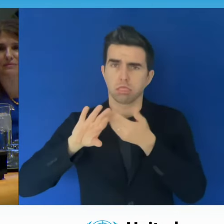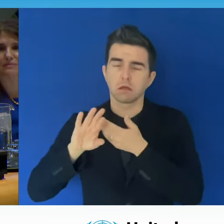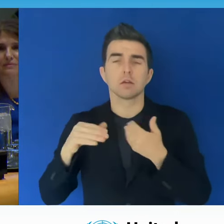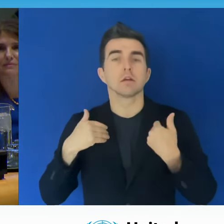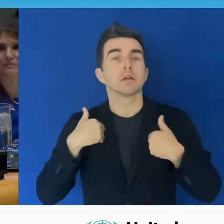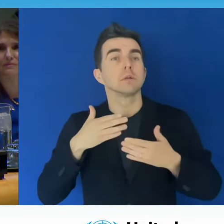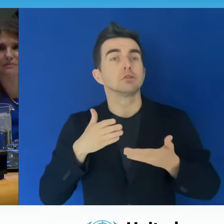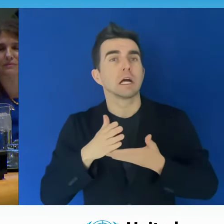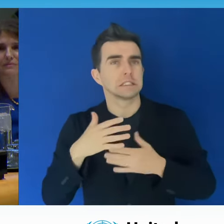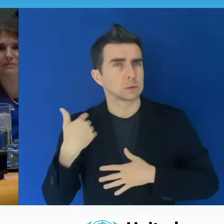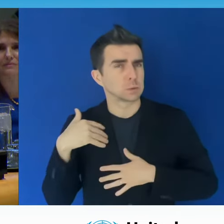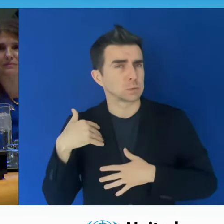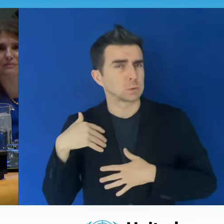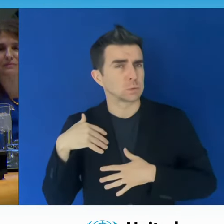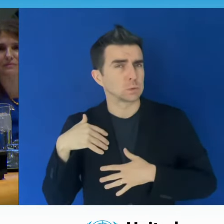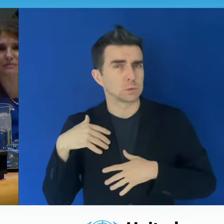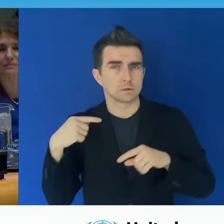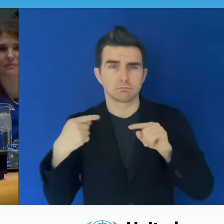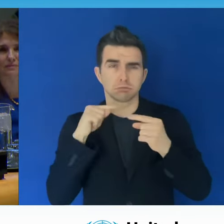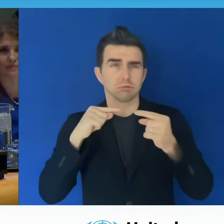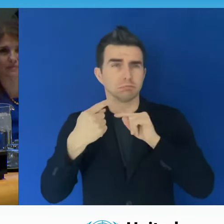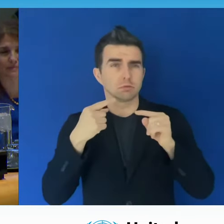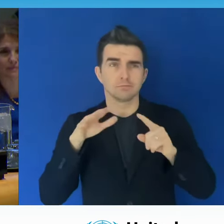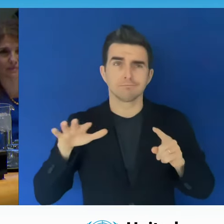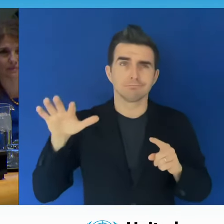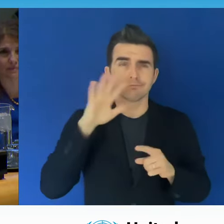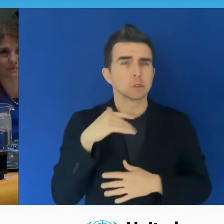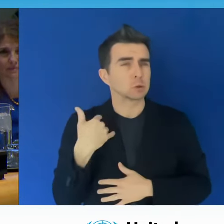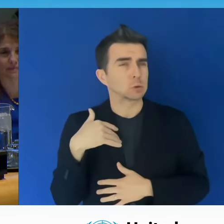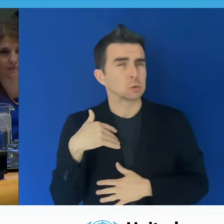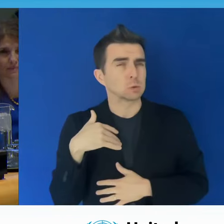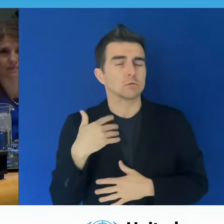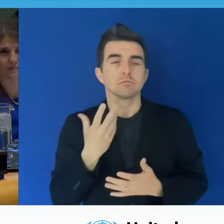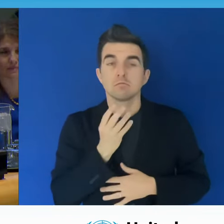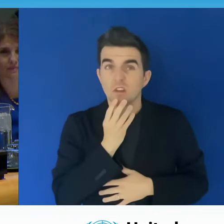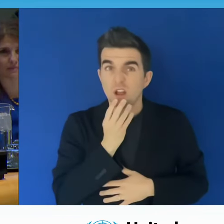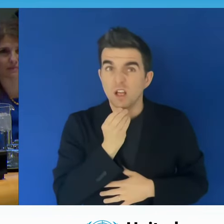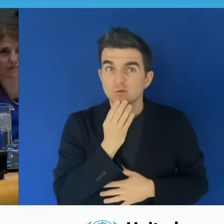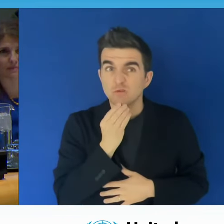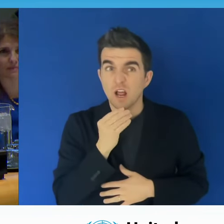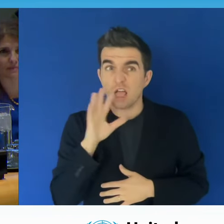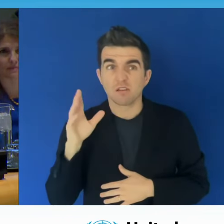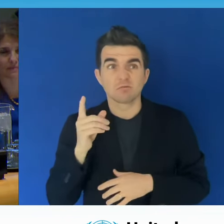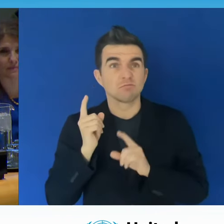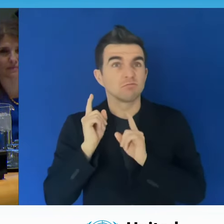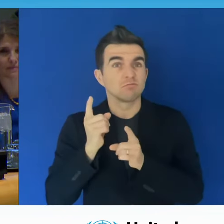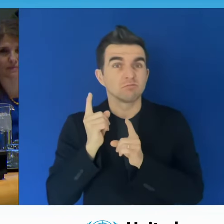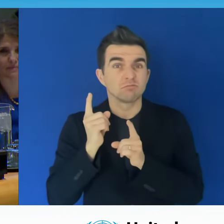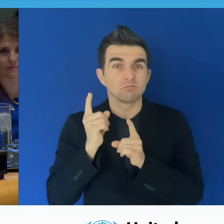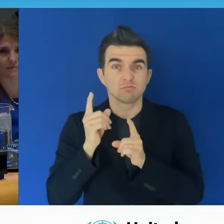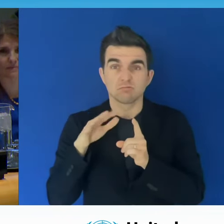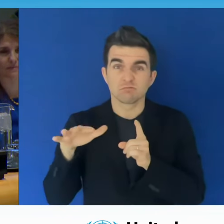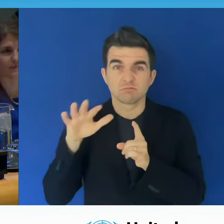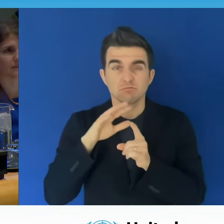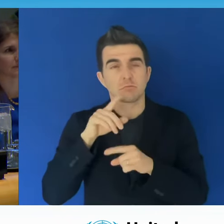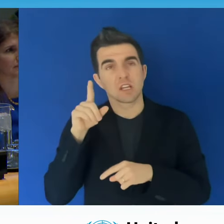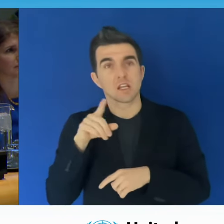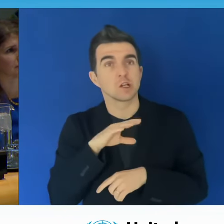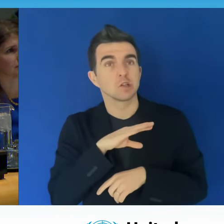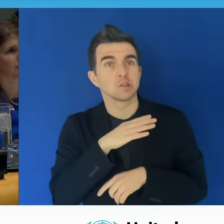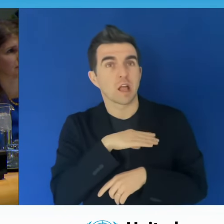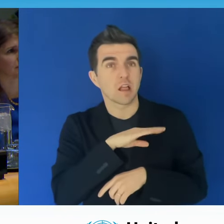having an appalling impact on civilians, including young people. Thousands of children have been